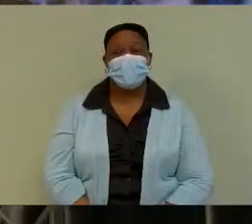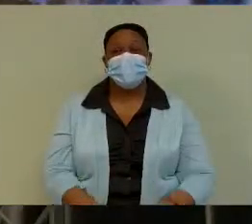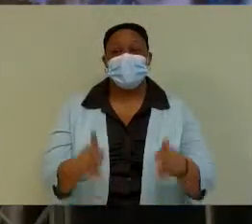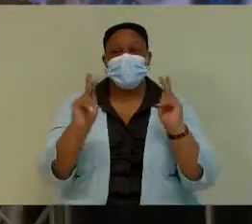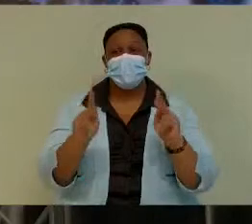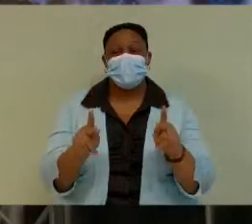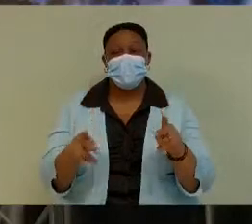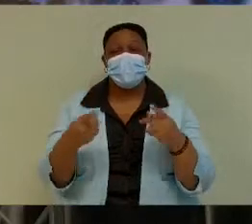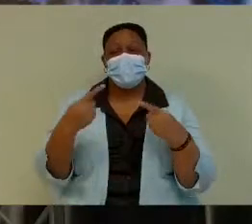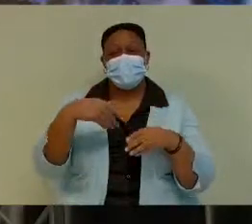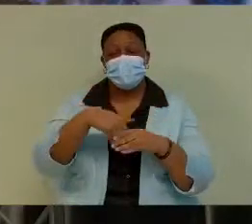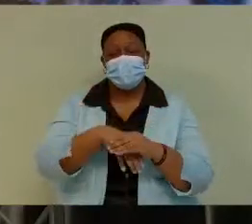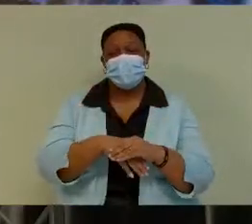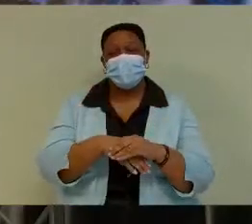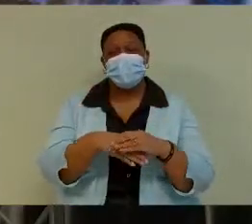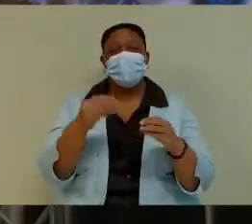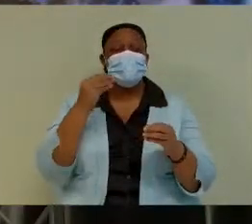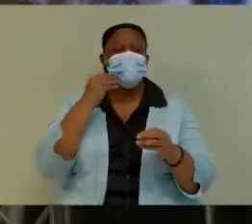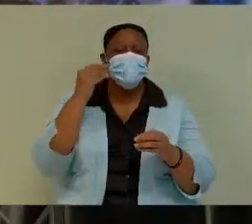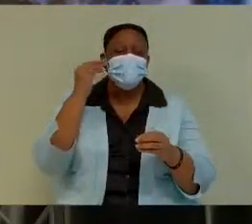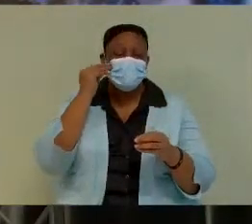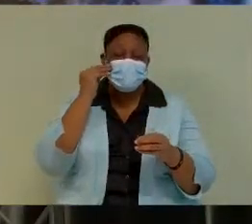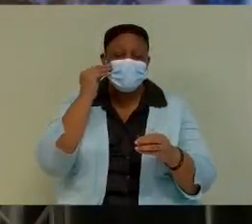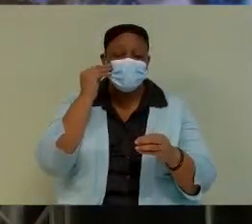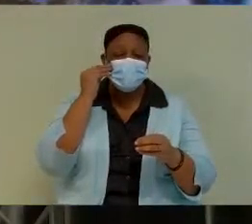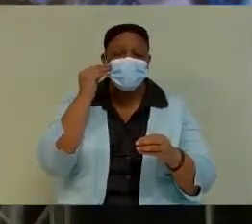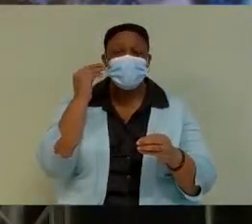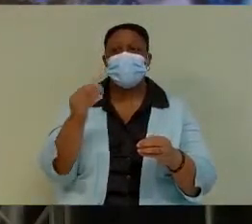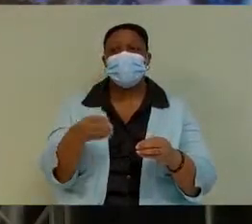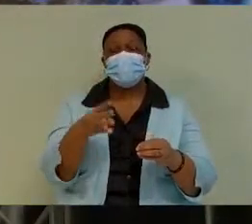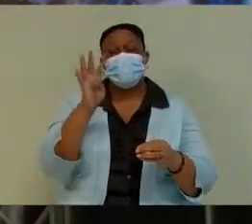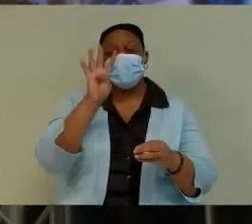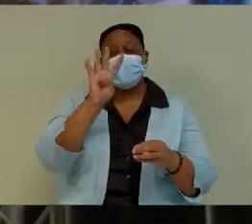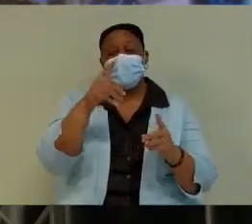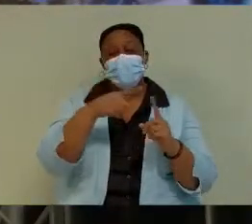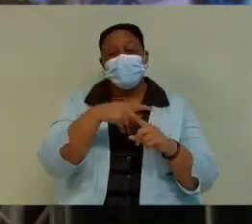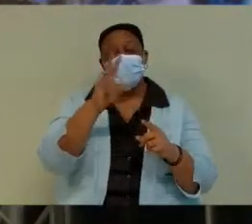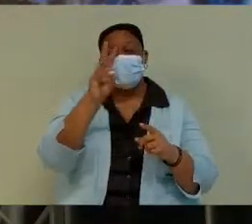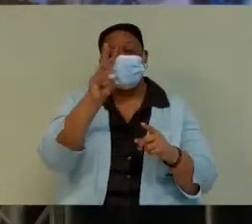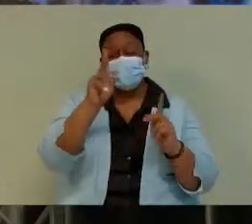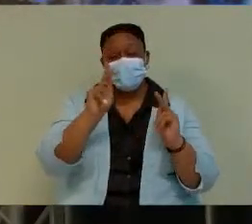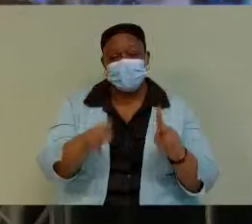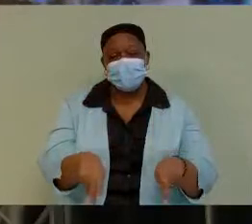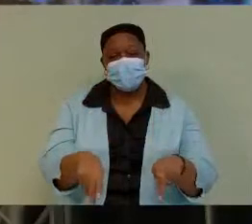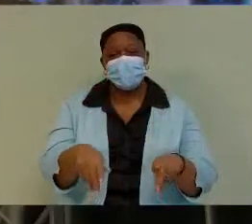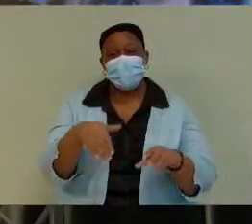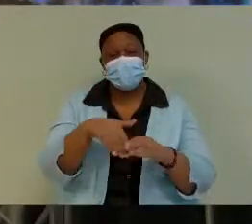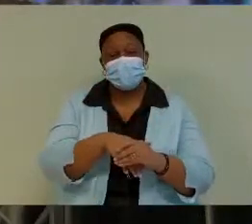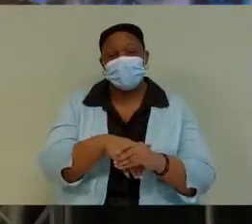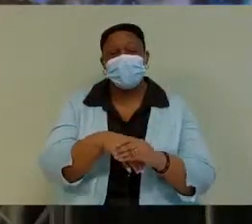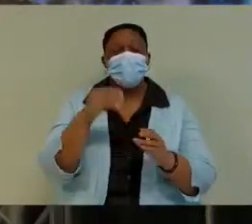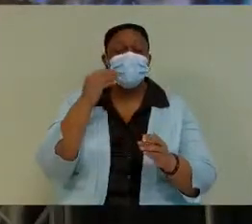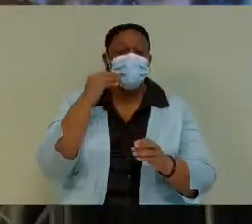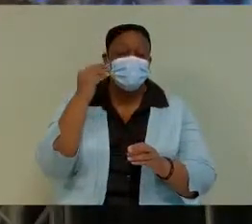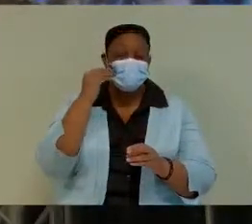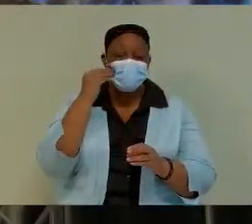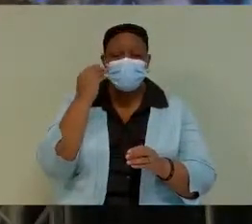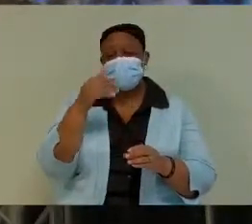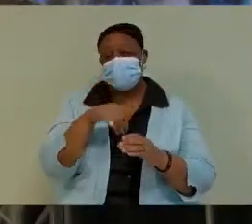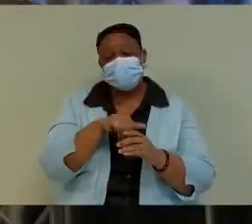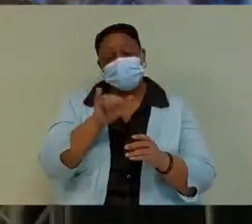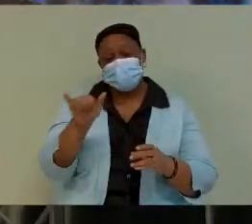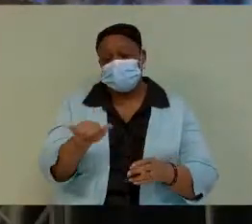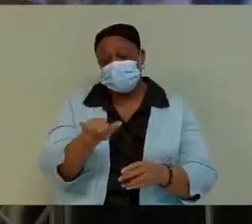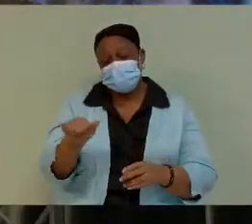gatherings, whether or not they can have a social gathering with 4 to 6 persons at their home, in their